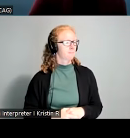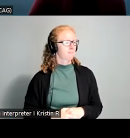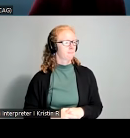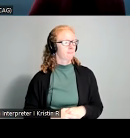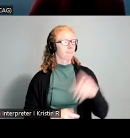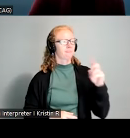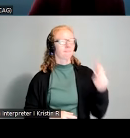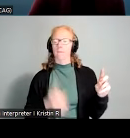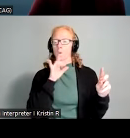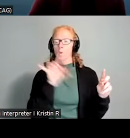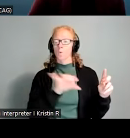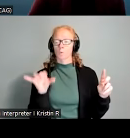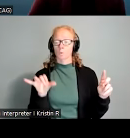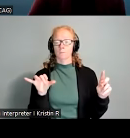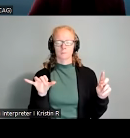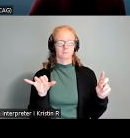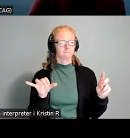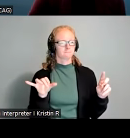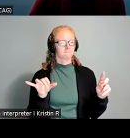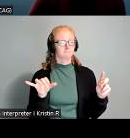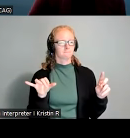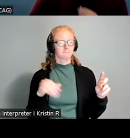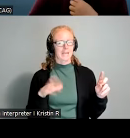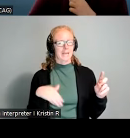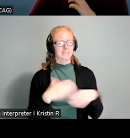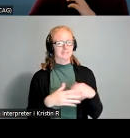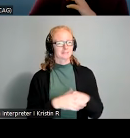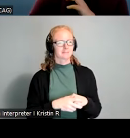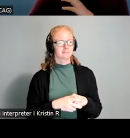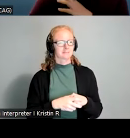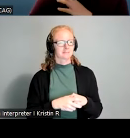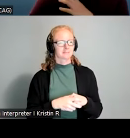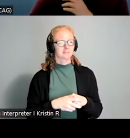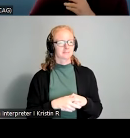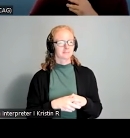In addition to, next slide, please.